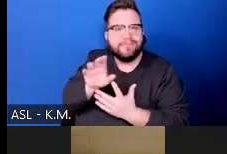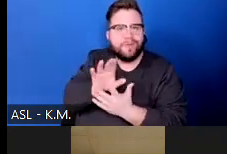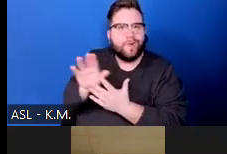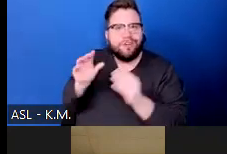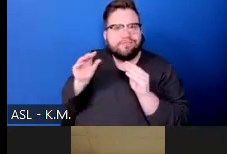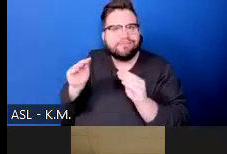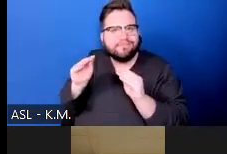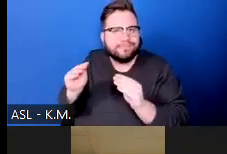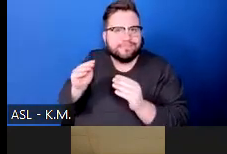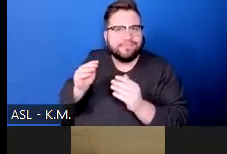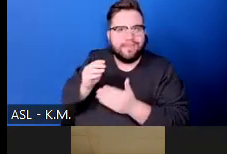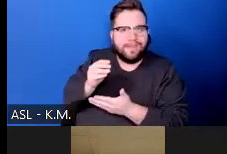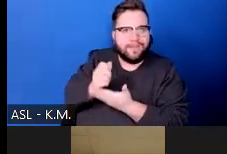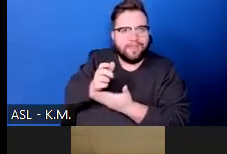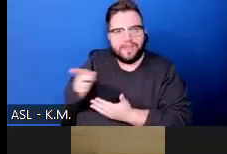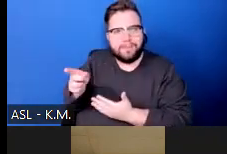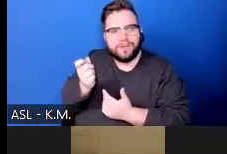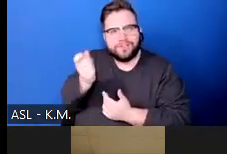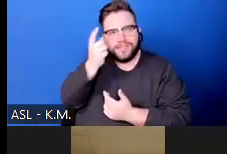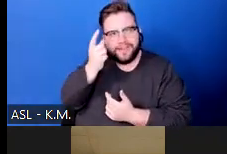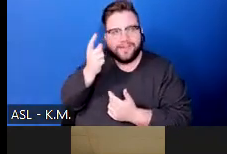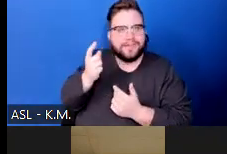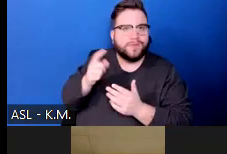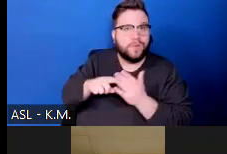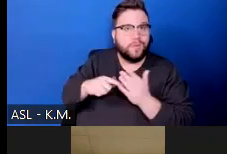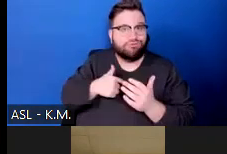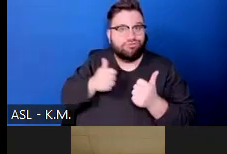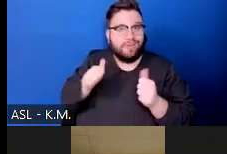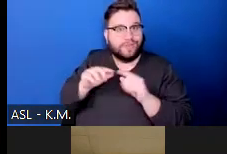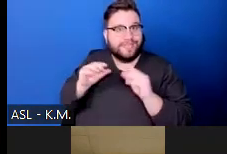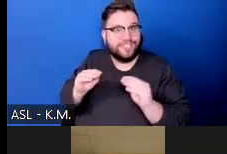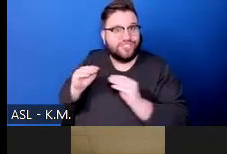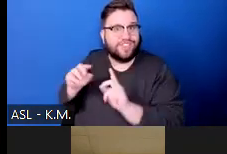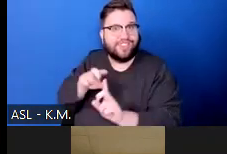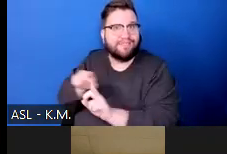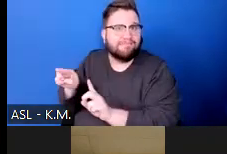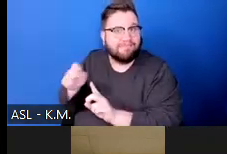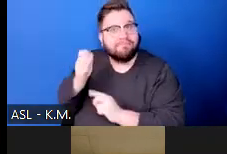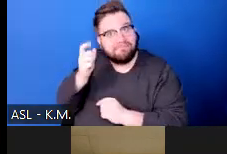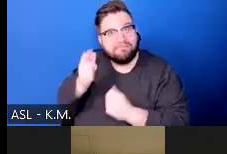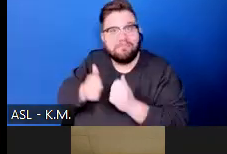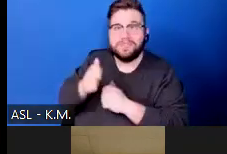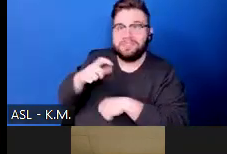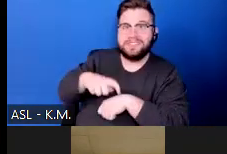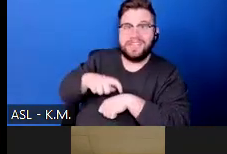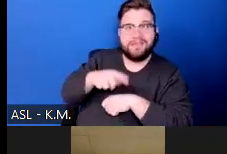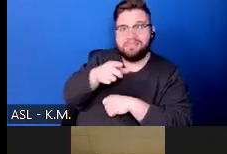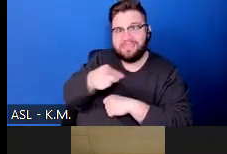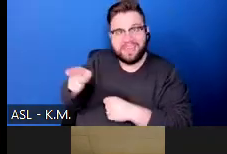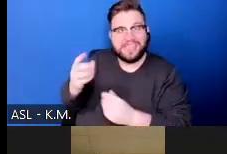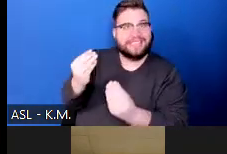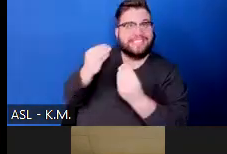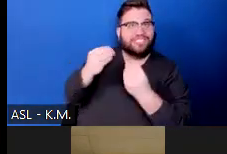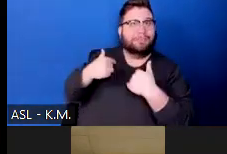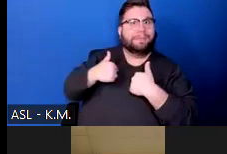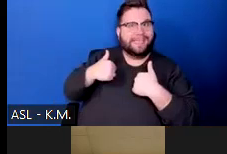them. So they end up teaching me, as a teacher, a lot of different ways to convey information to